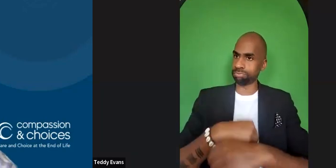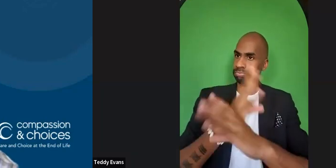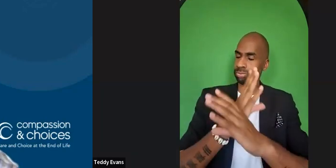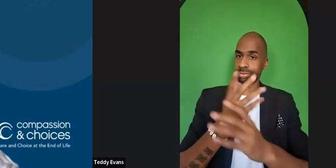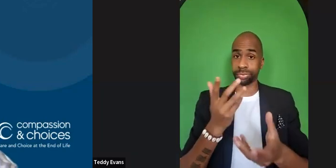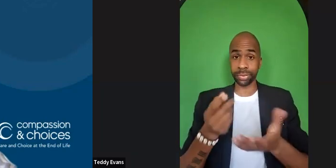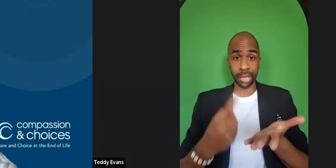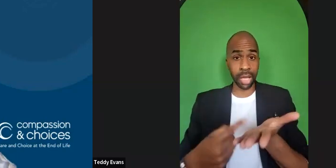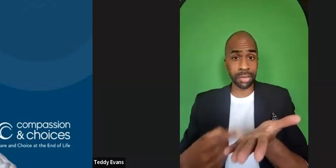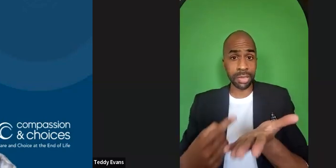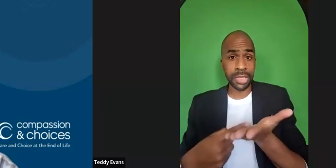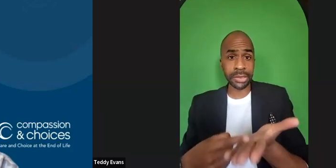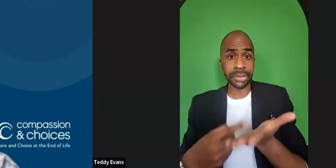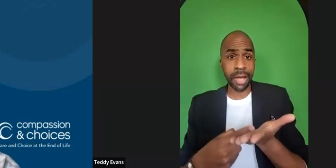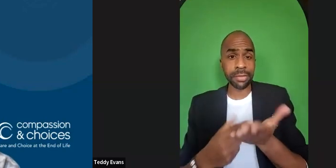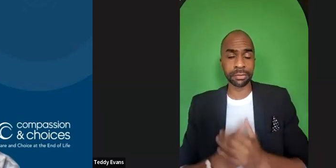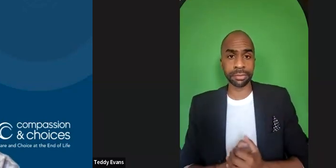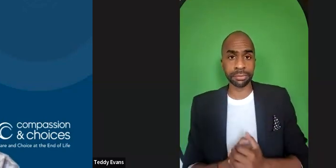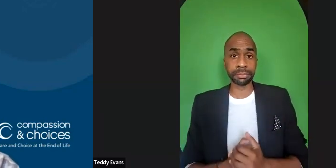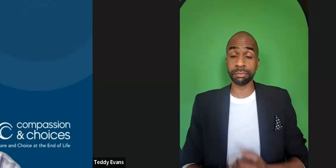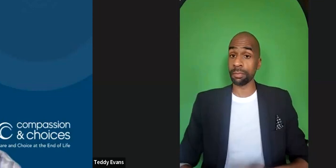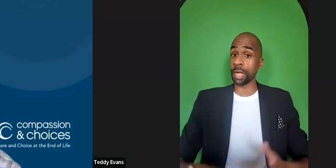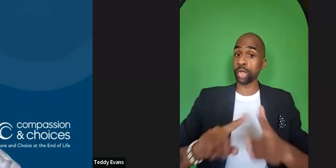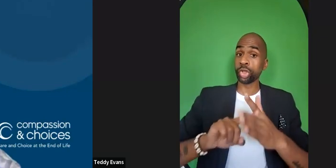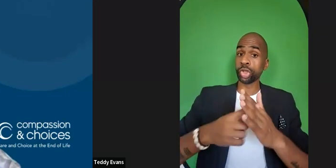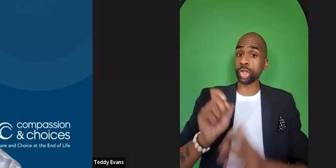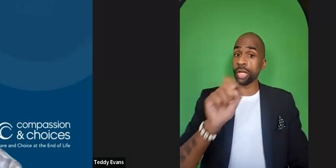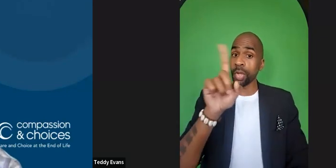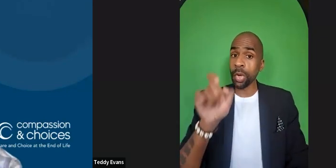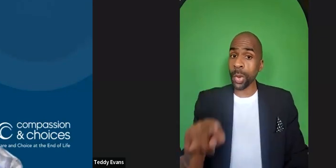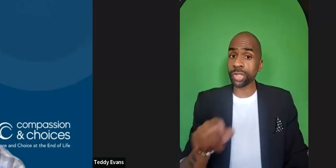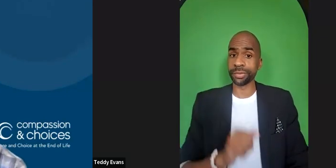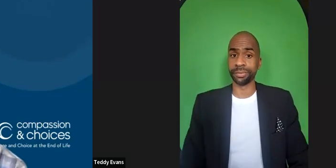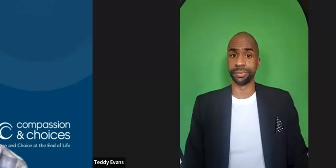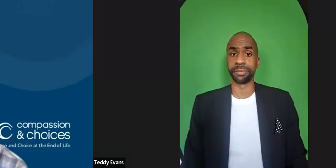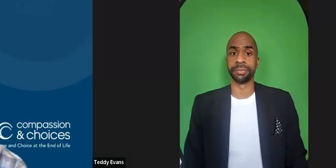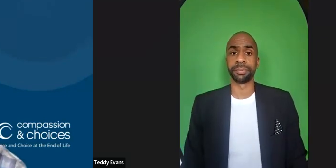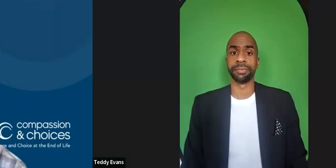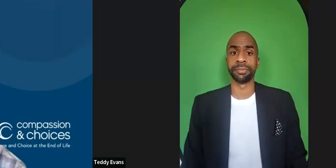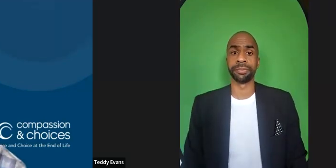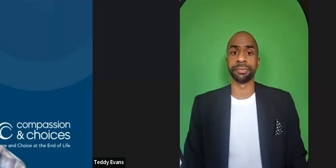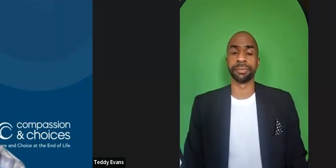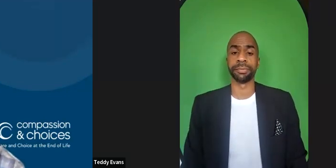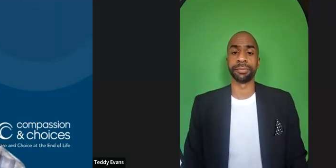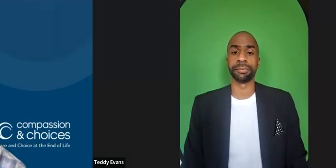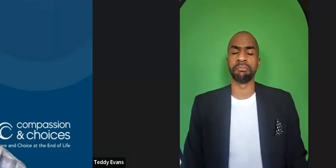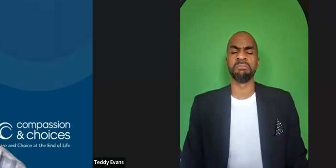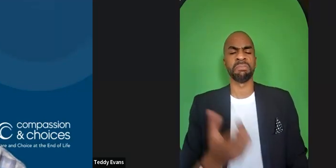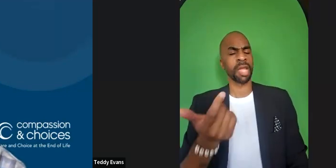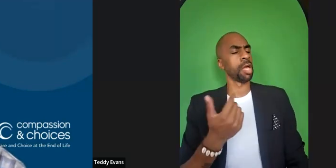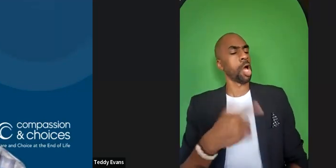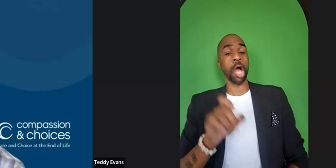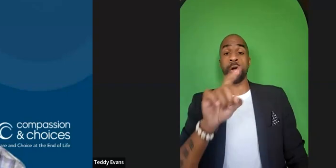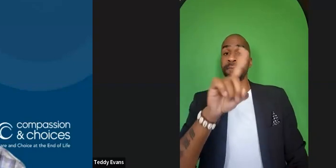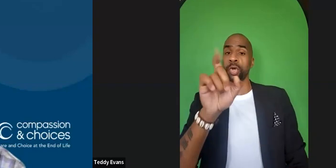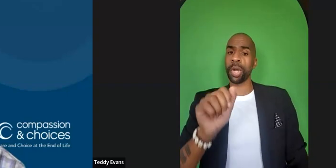you pop the questions, please. Okay, well, let me start by a question that came up with regards to the use of psychedelics. This is a kind of a hot topic.